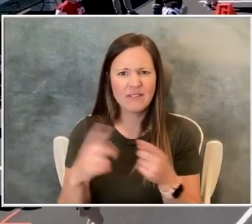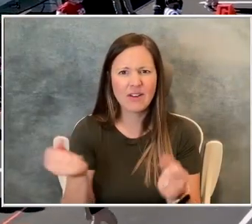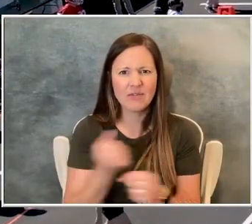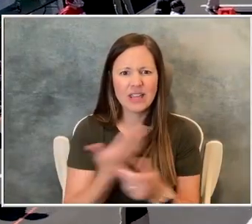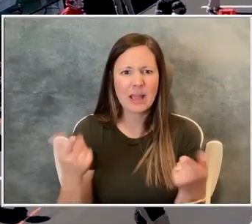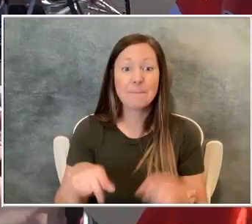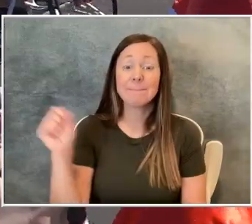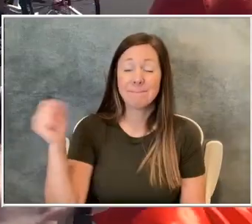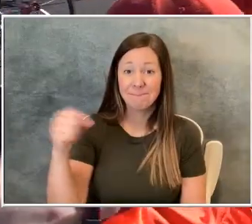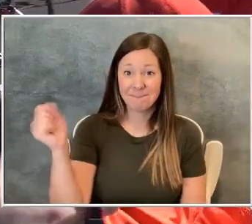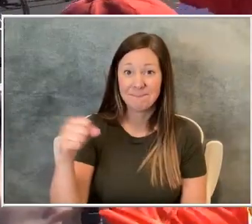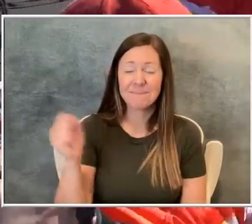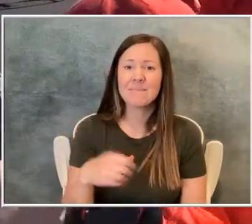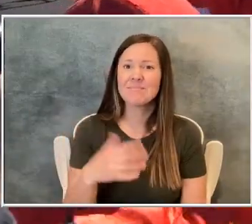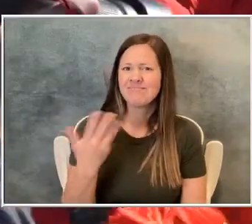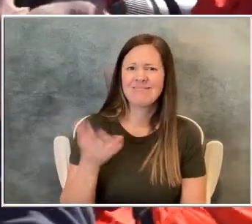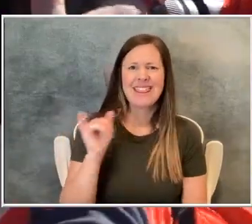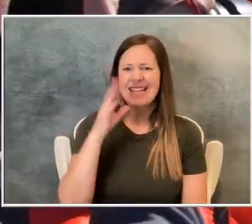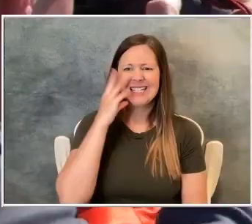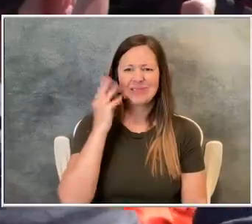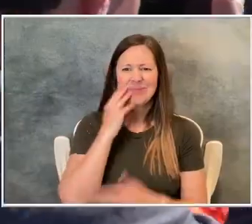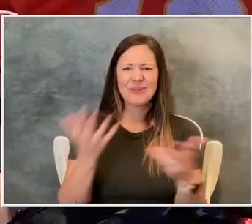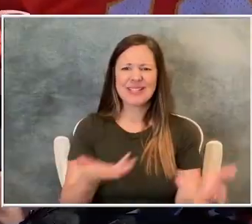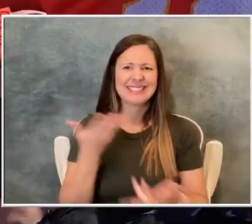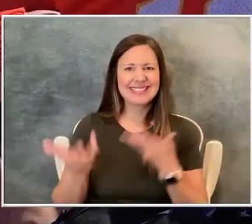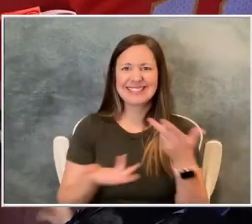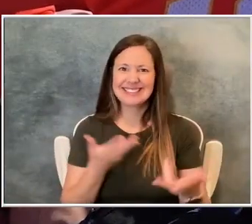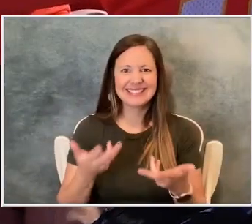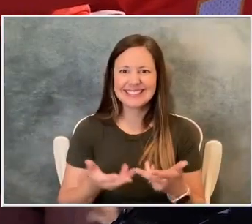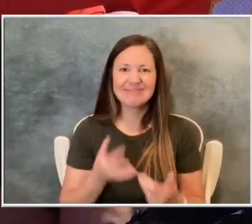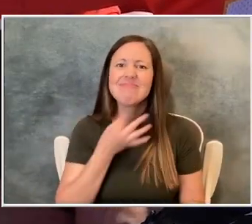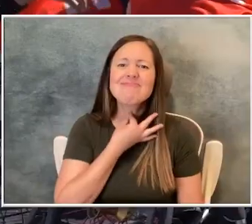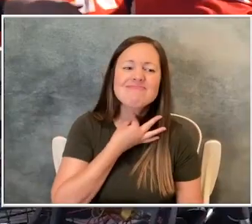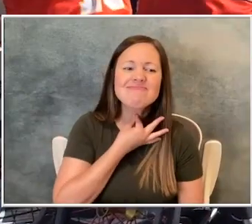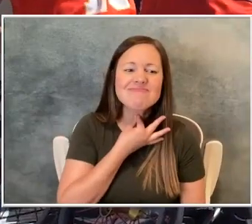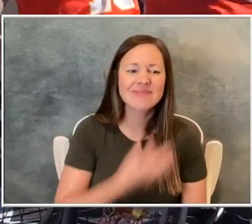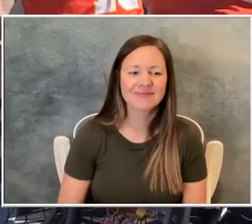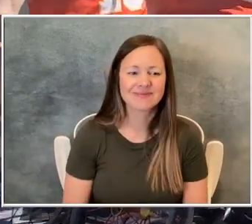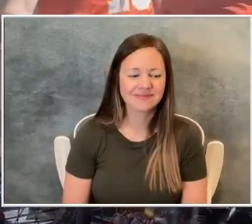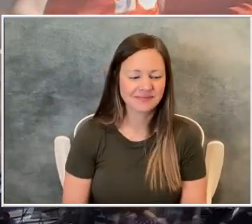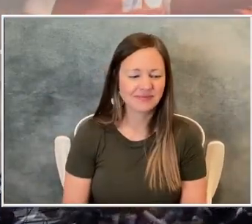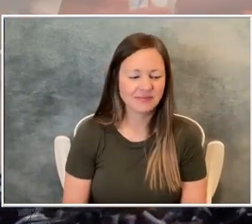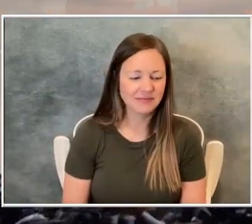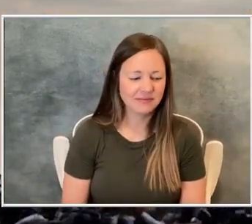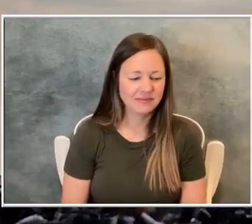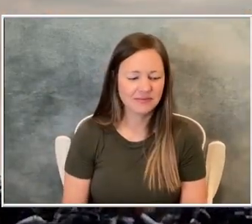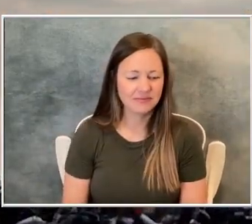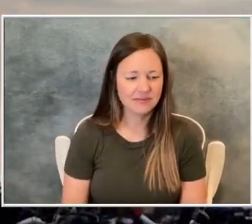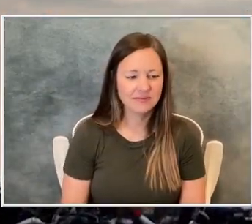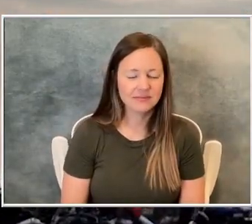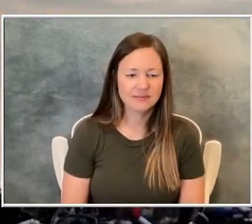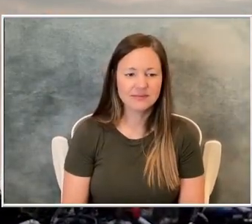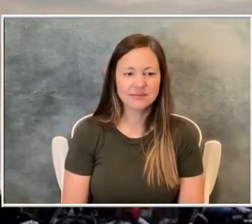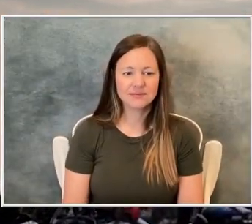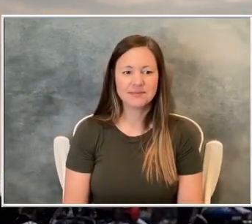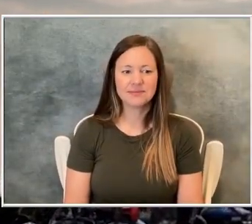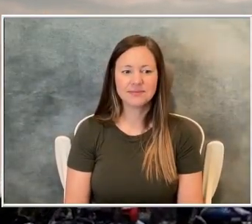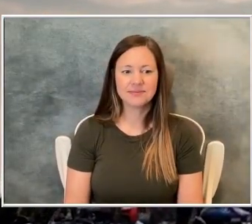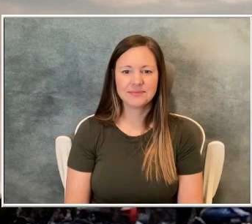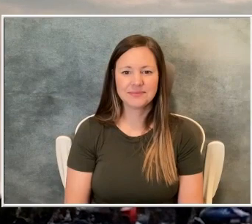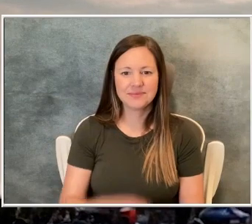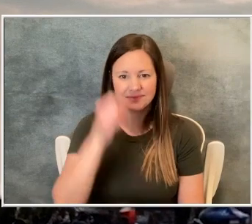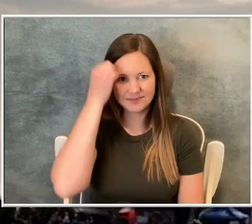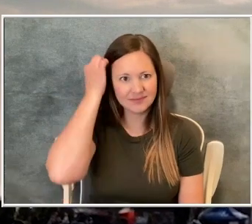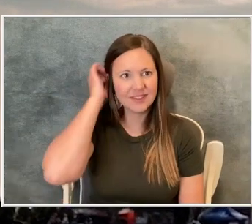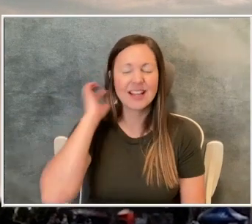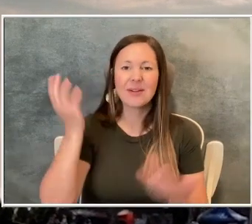Tell us about that experience. We want to know more. So we're not the Chiefs, actually, obviously, but I mean, they really